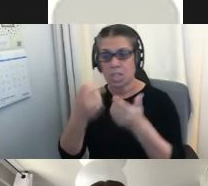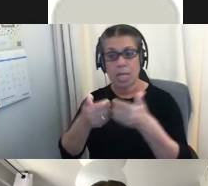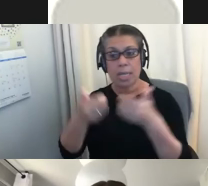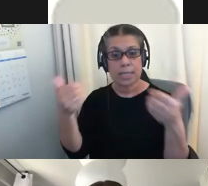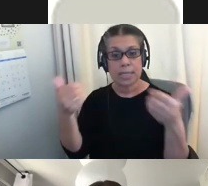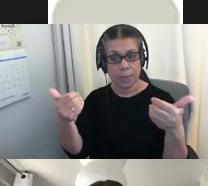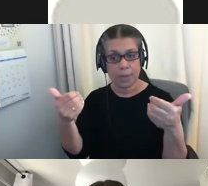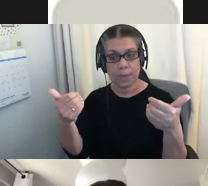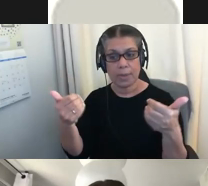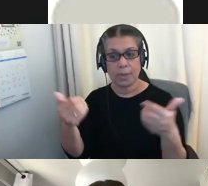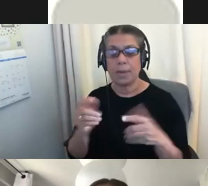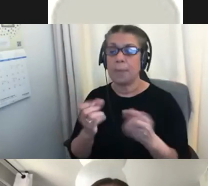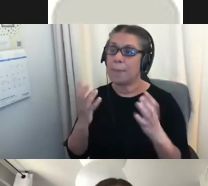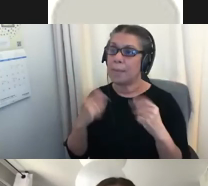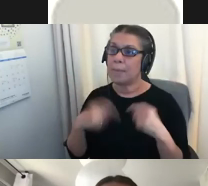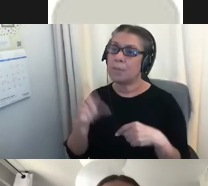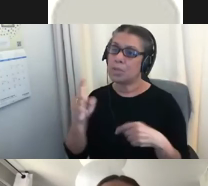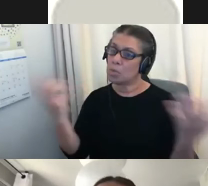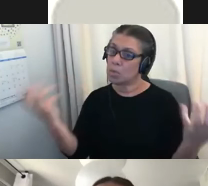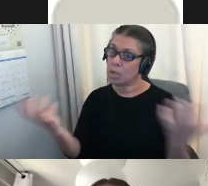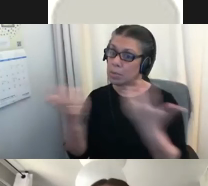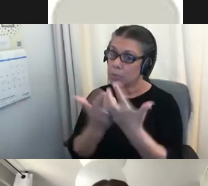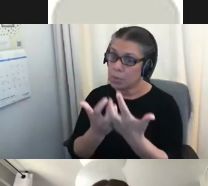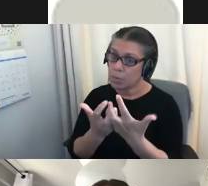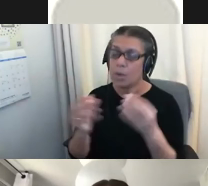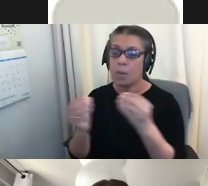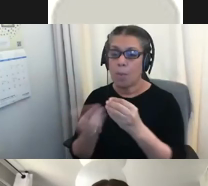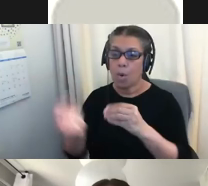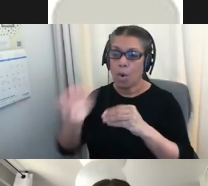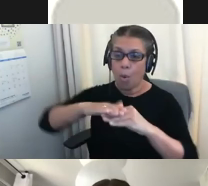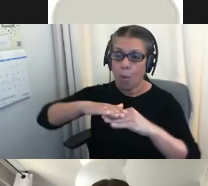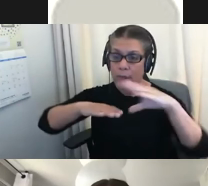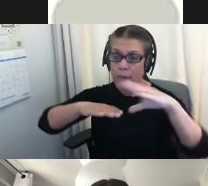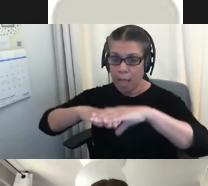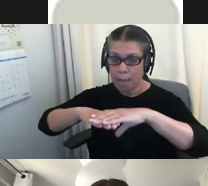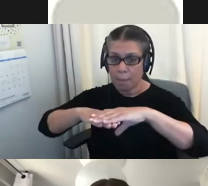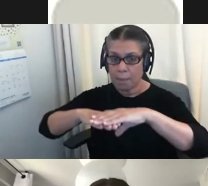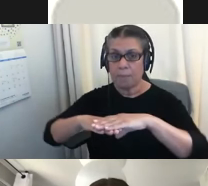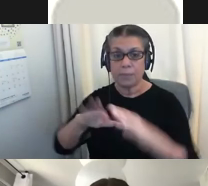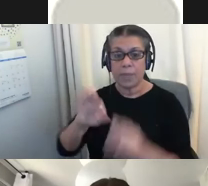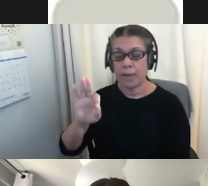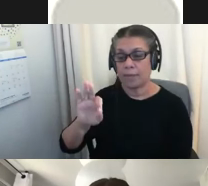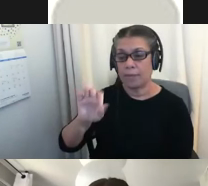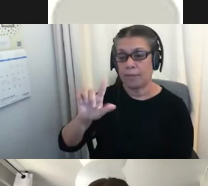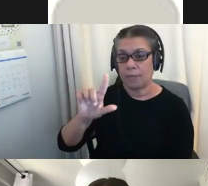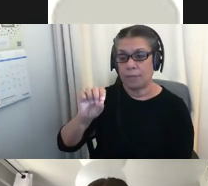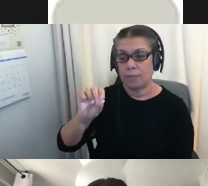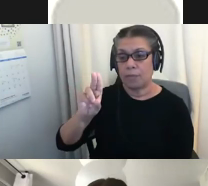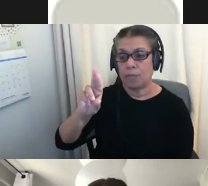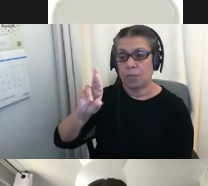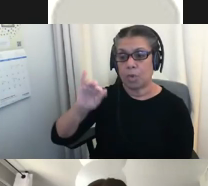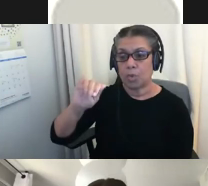folks advocate that we should combine them. There should be more overlap, and I think flourishing is a cool place to start with